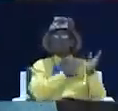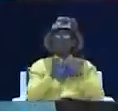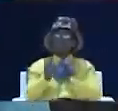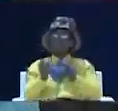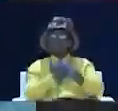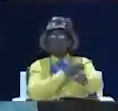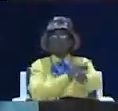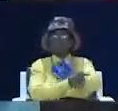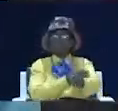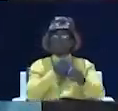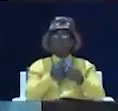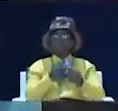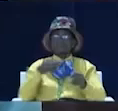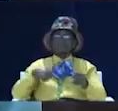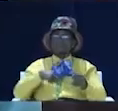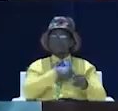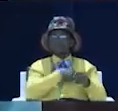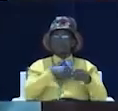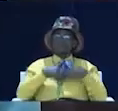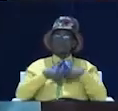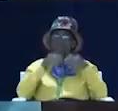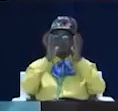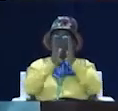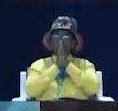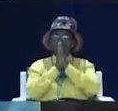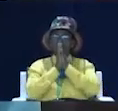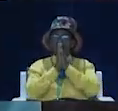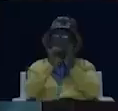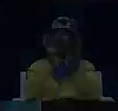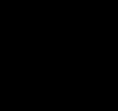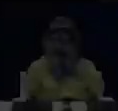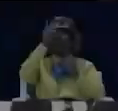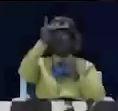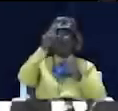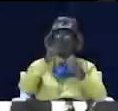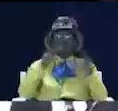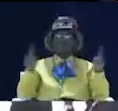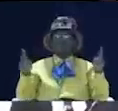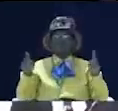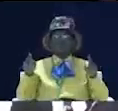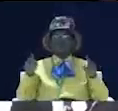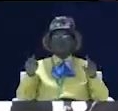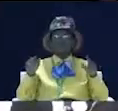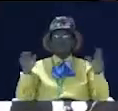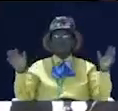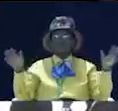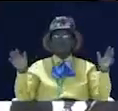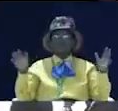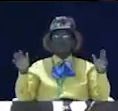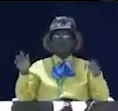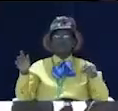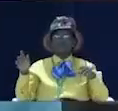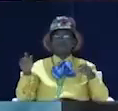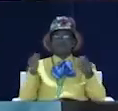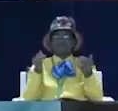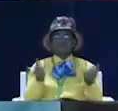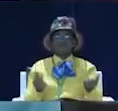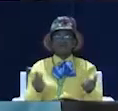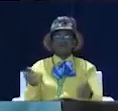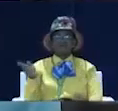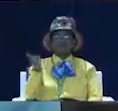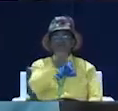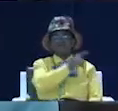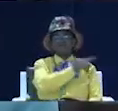Amen. Amen. Praise the Lord. Now, you want to write down your prayer points.